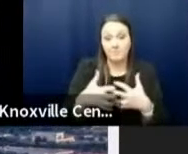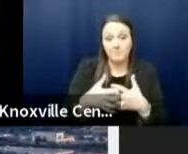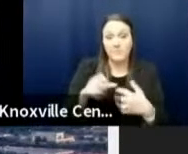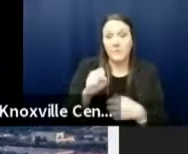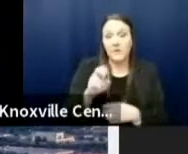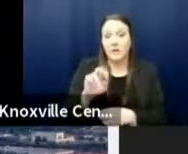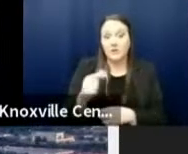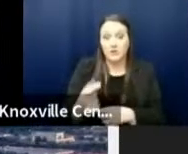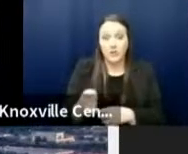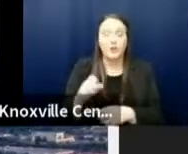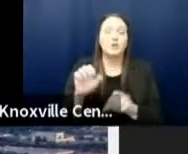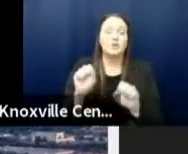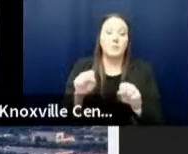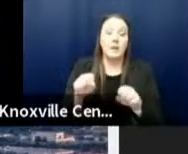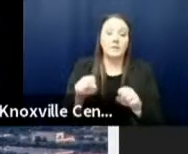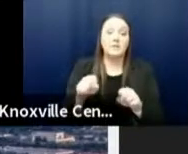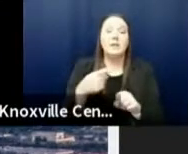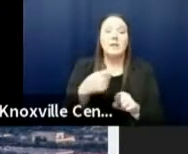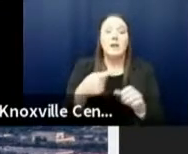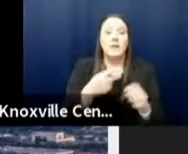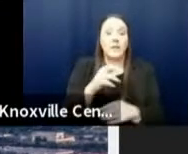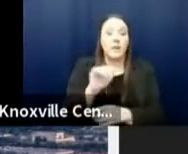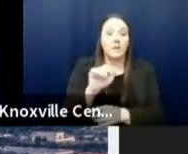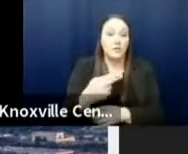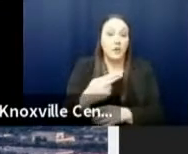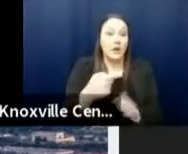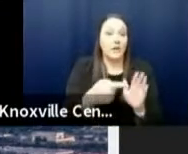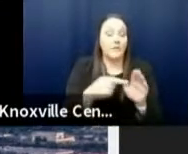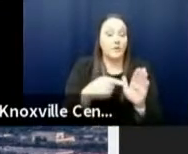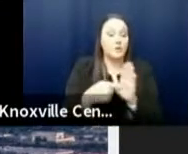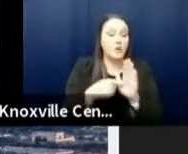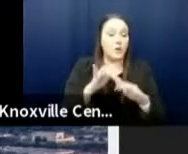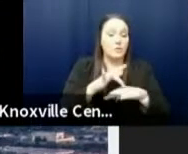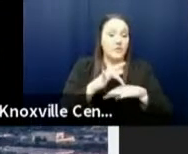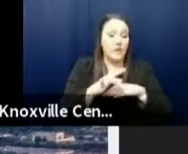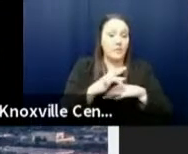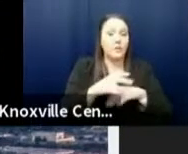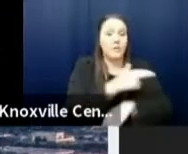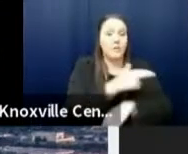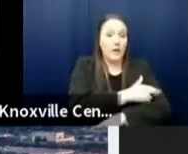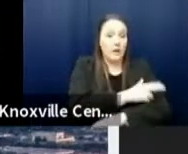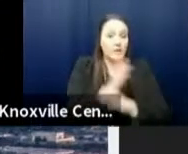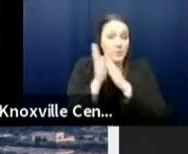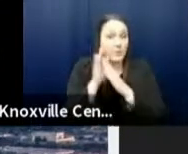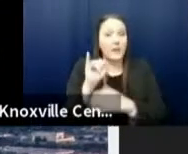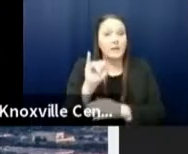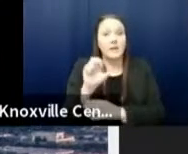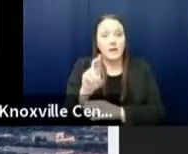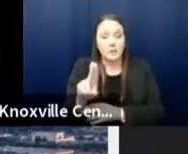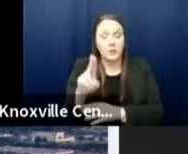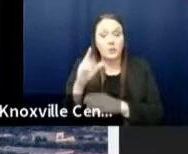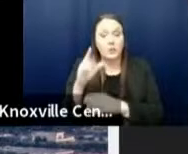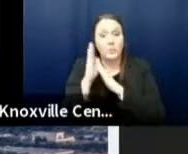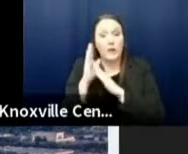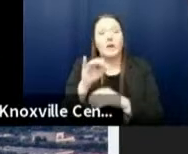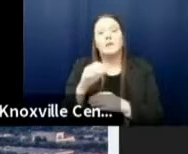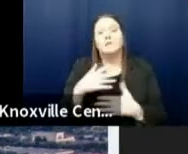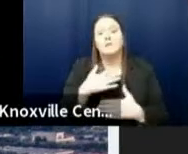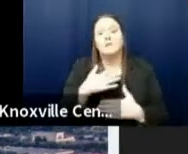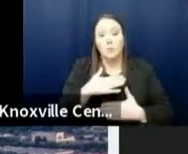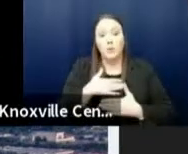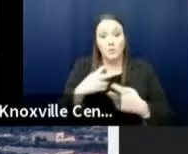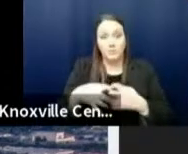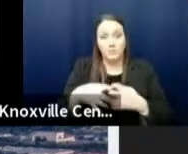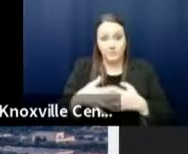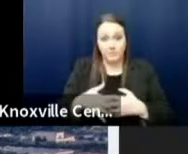capacity. These graphs show the availability of regional hospital beds, ICU beds, and ventilators from our hospital partners. It also shows